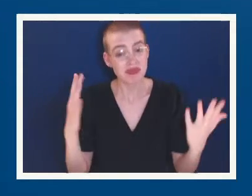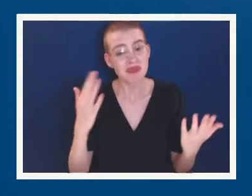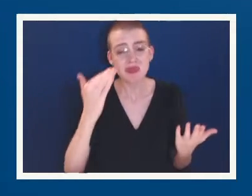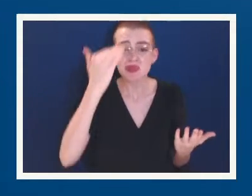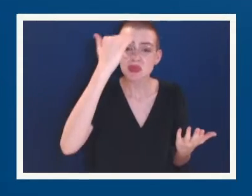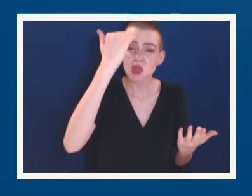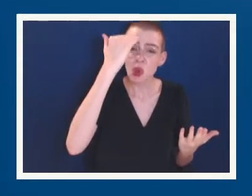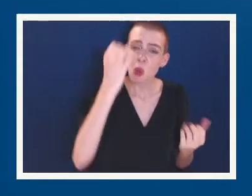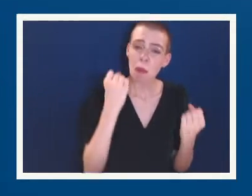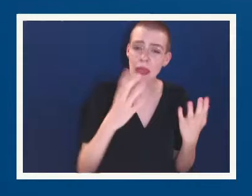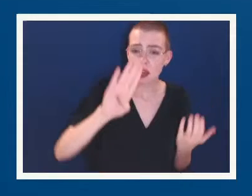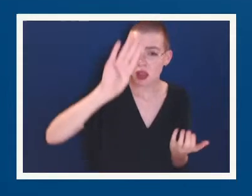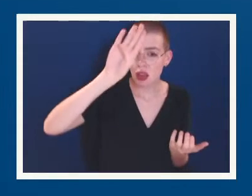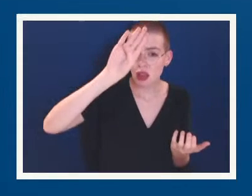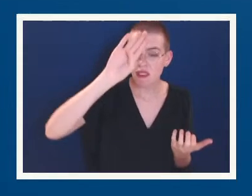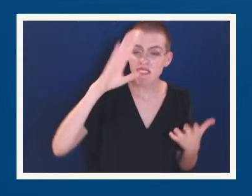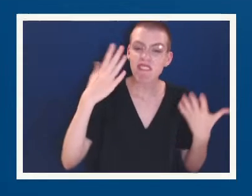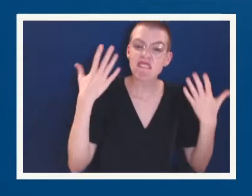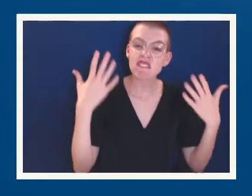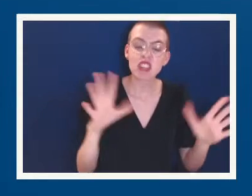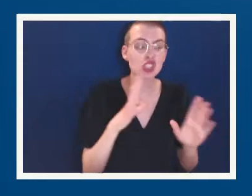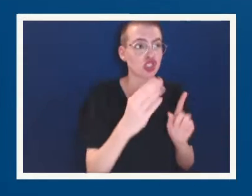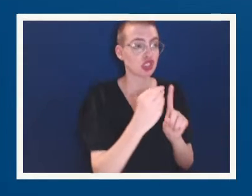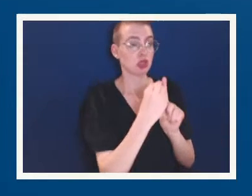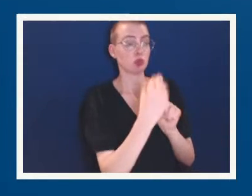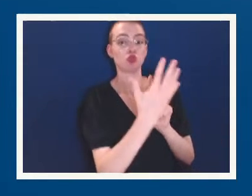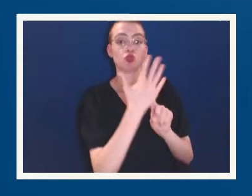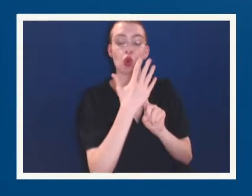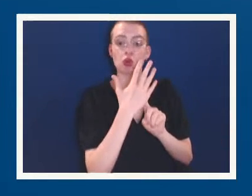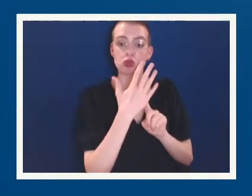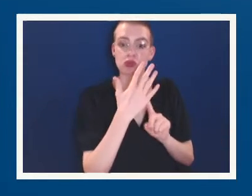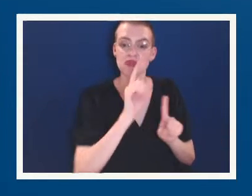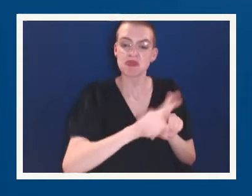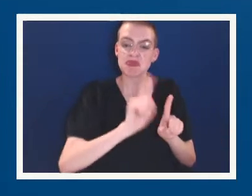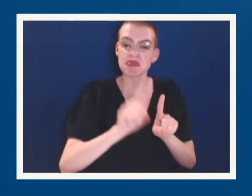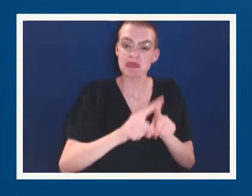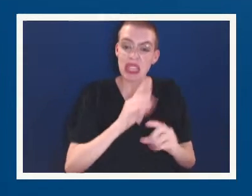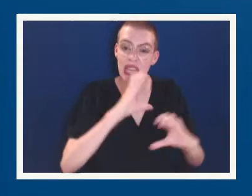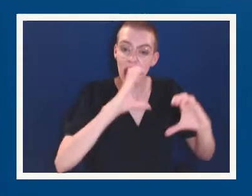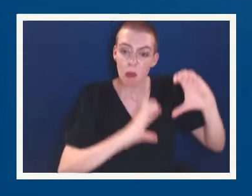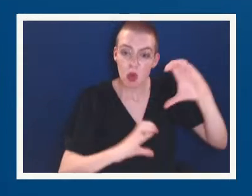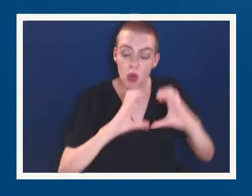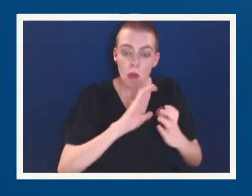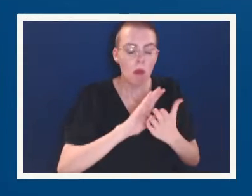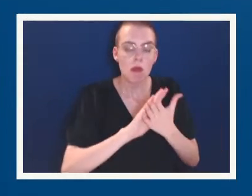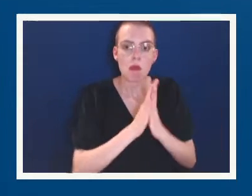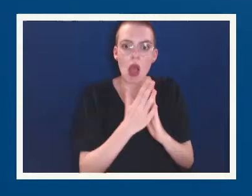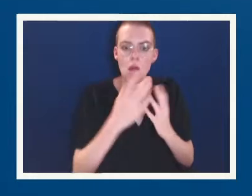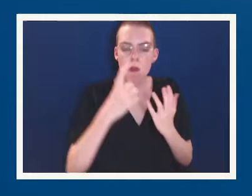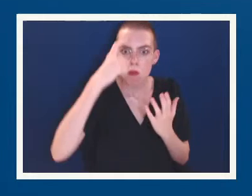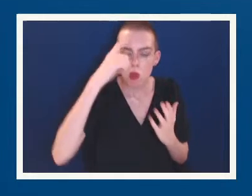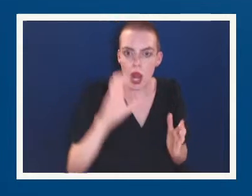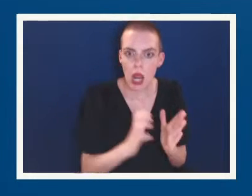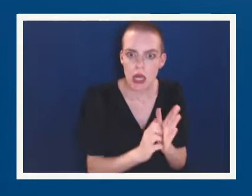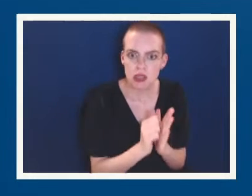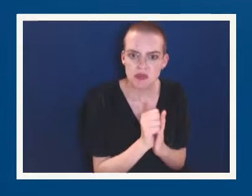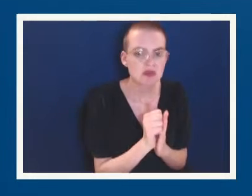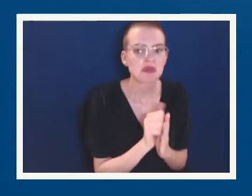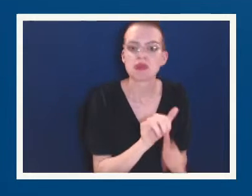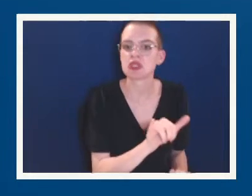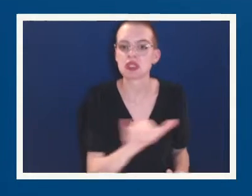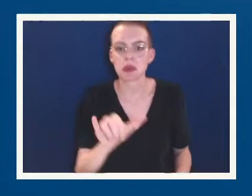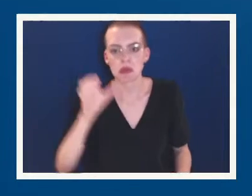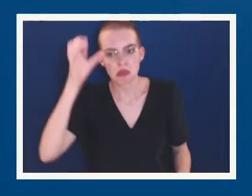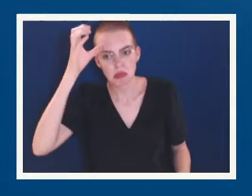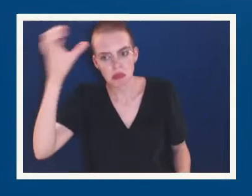getting from the 9/11 and toxic exposure? Well, it's the same kind of thing. I've been in and out of Iraq and Afghanistan over 30